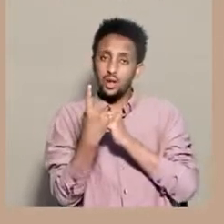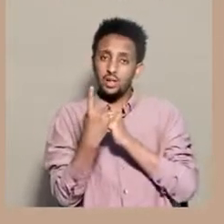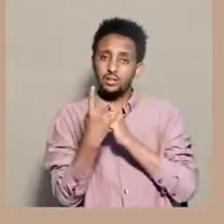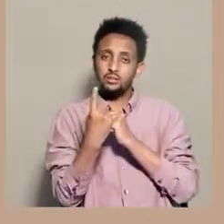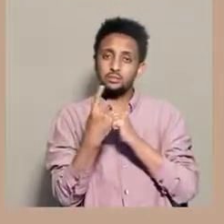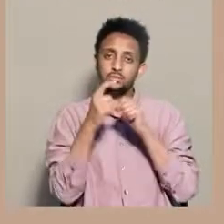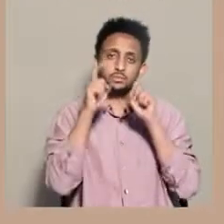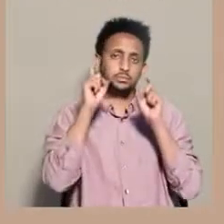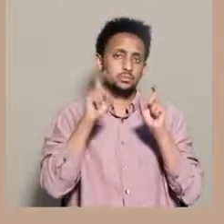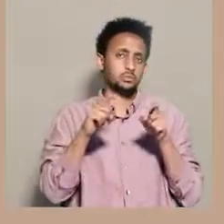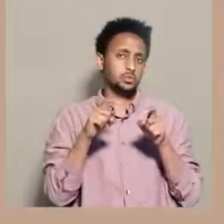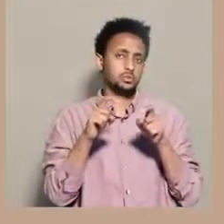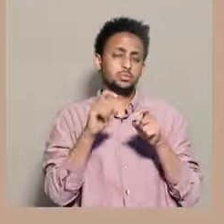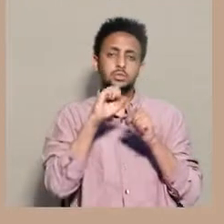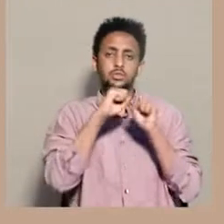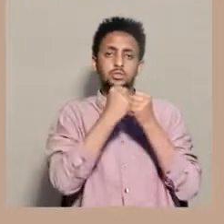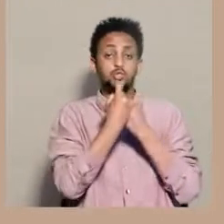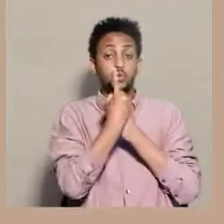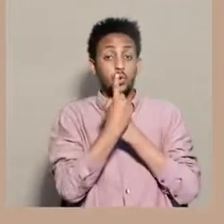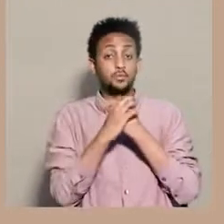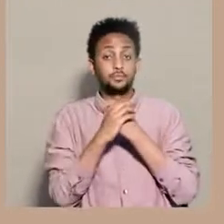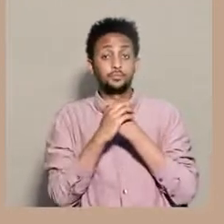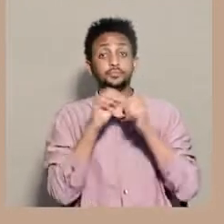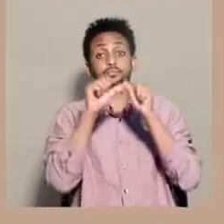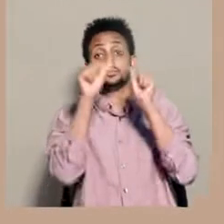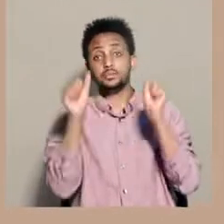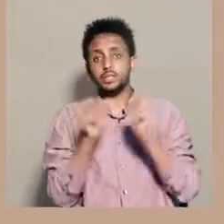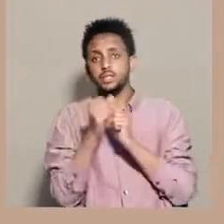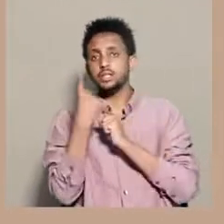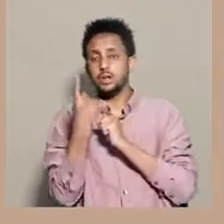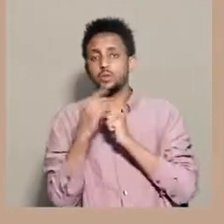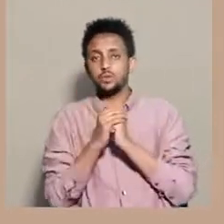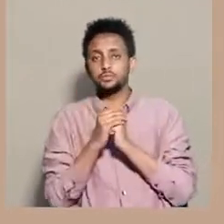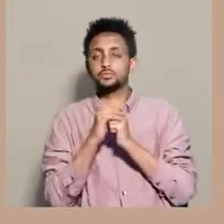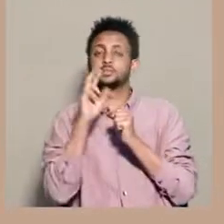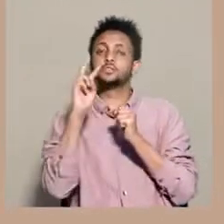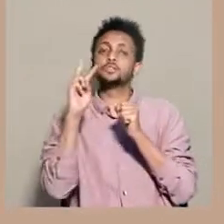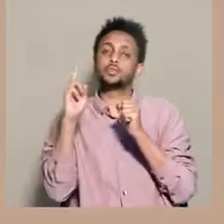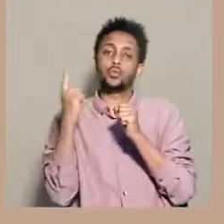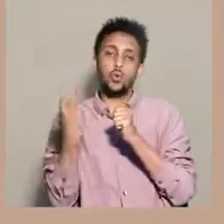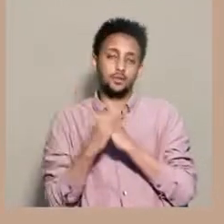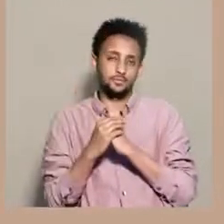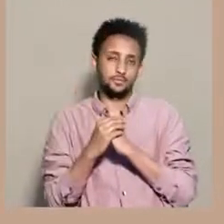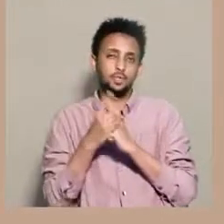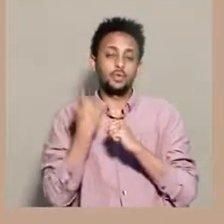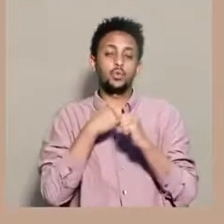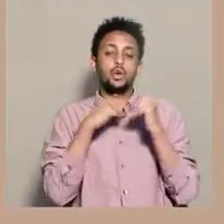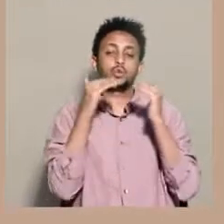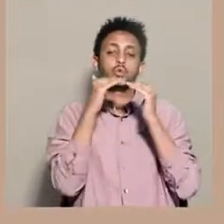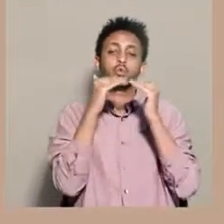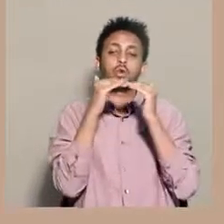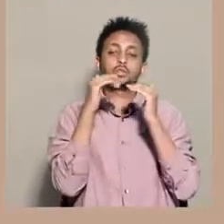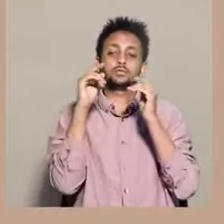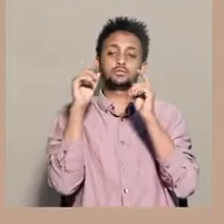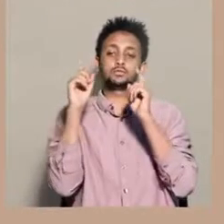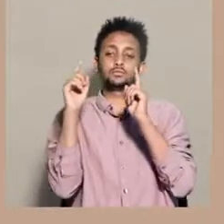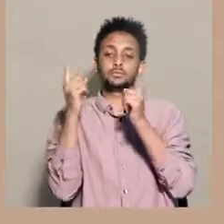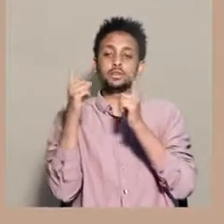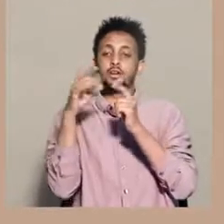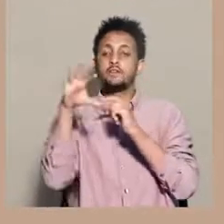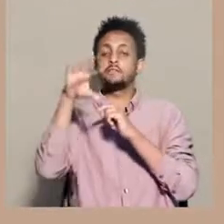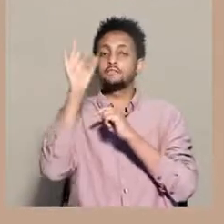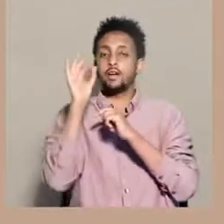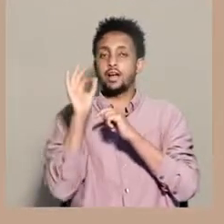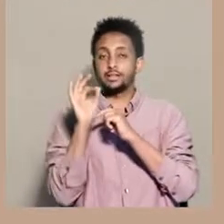possible to have at section 1 area 1 V1. we can equate these two equations so that we can